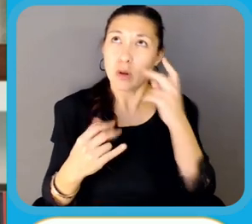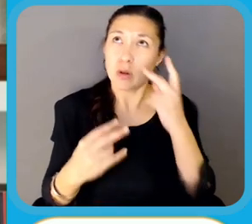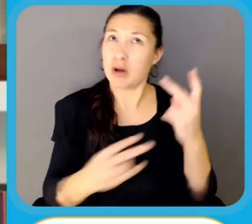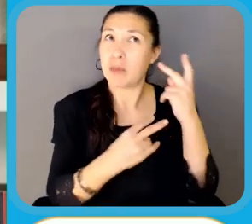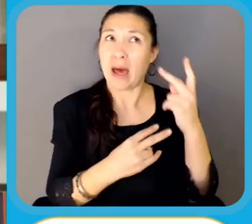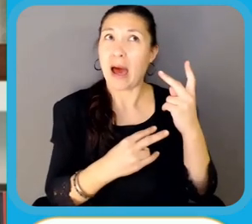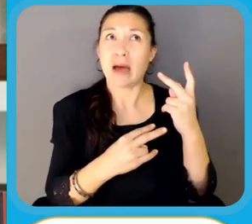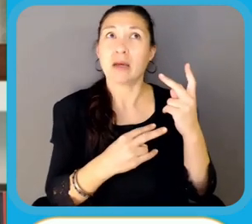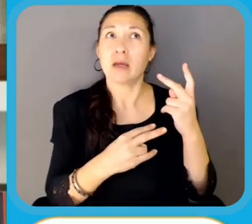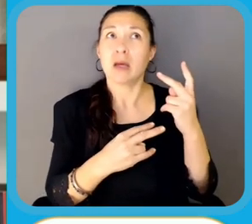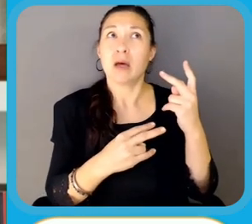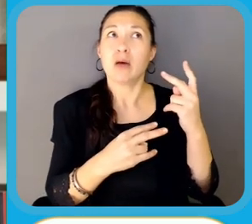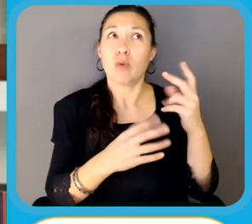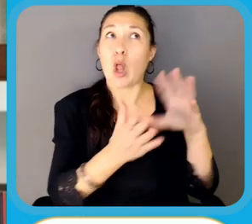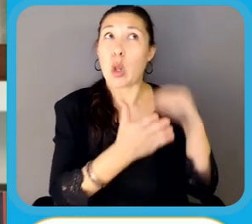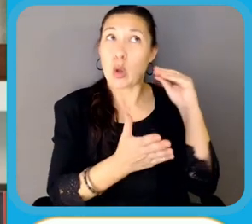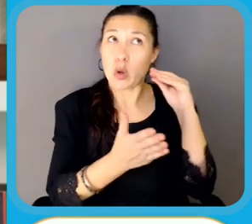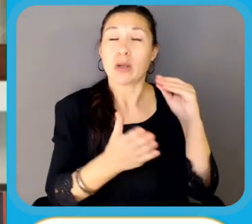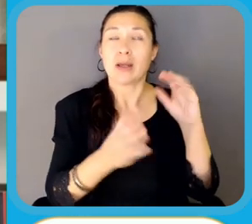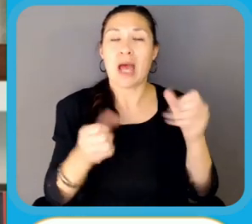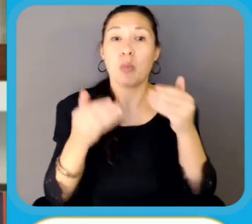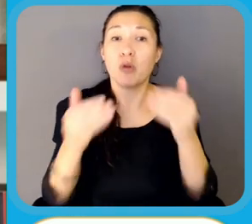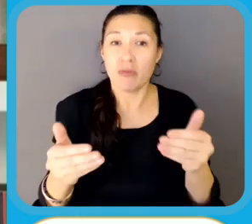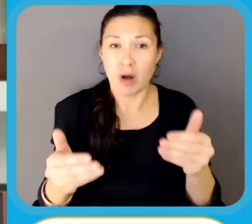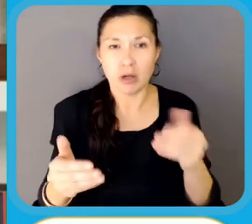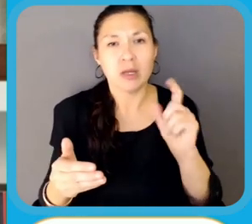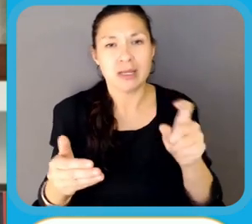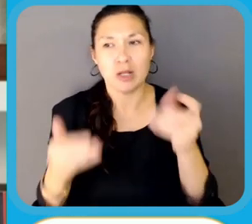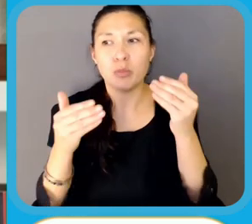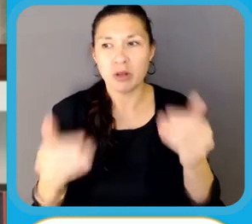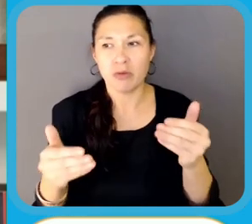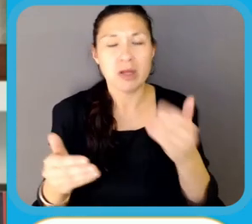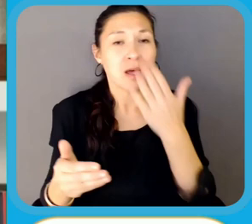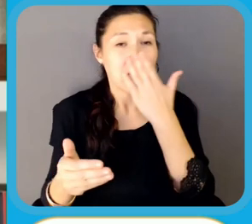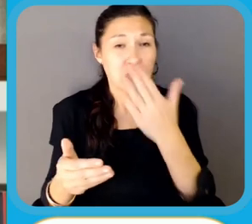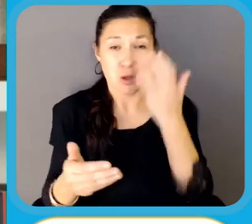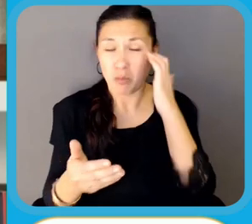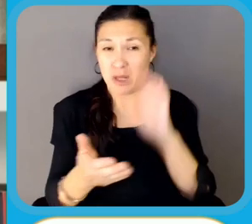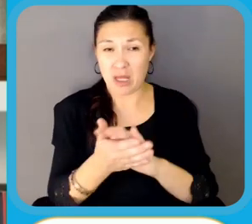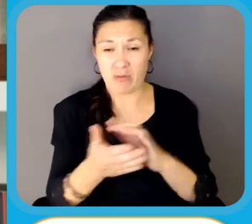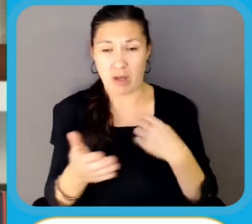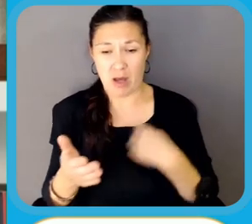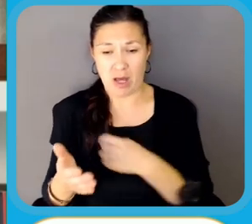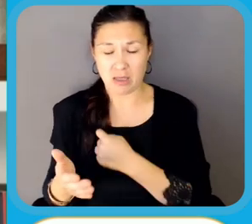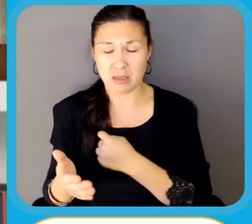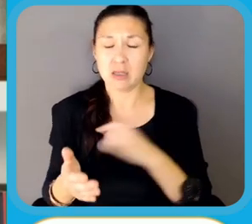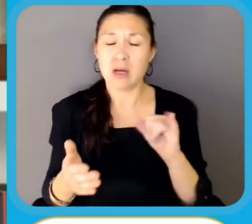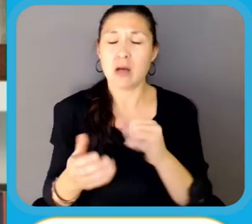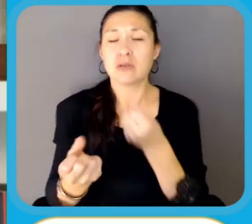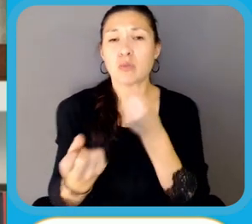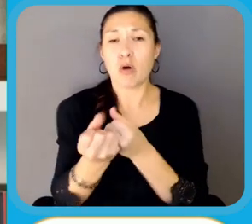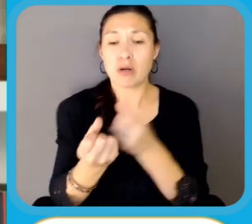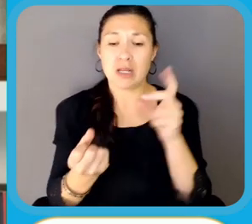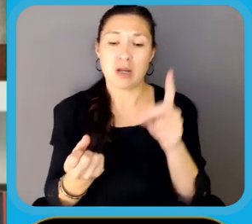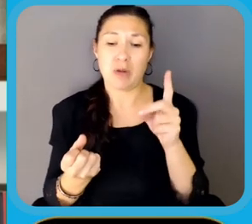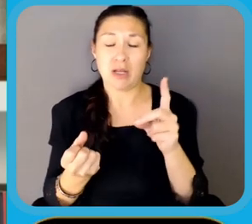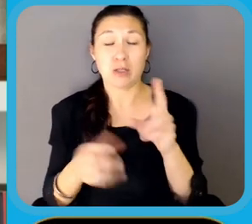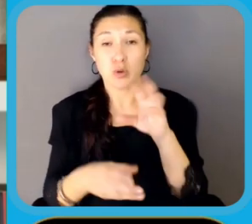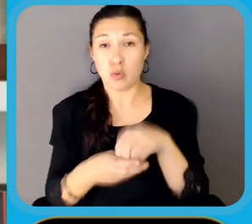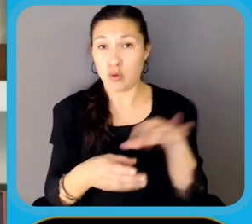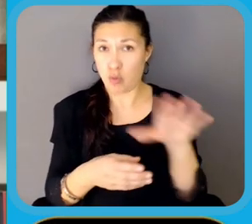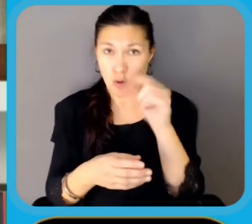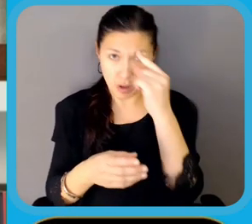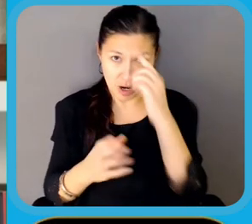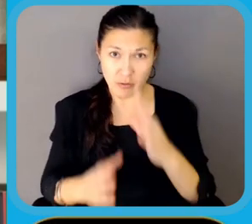move forward we will. Thank you for believing in us and for supporting Democrats, including your governor, Gavin